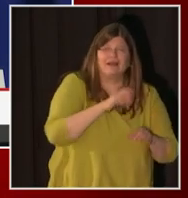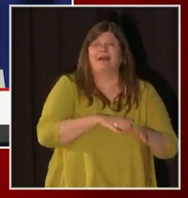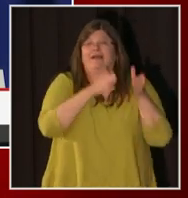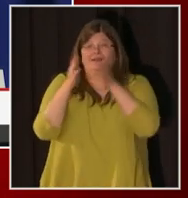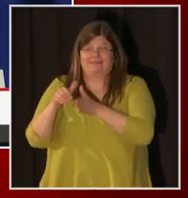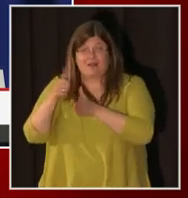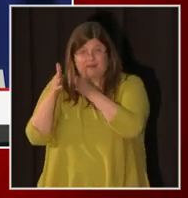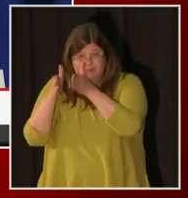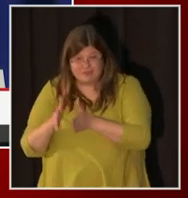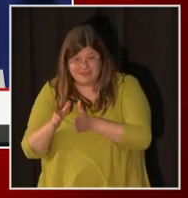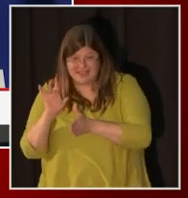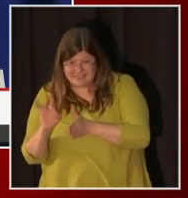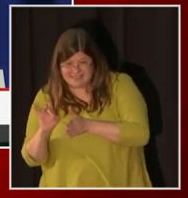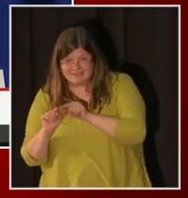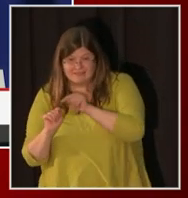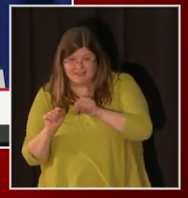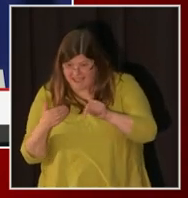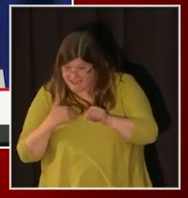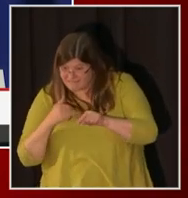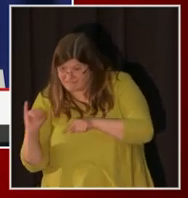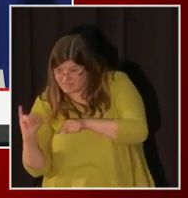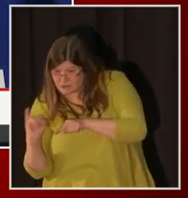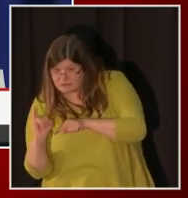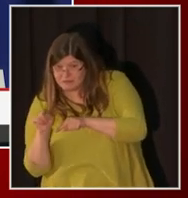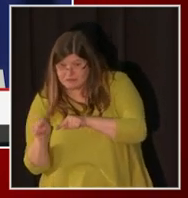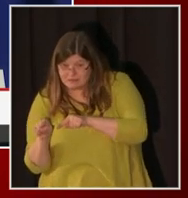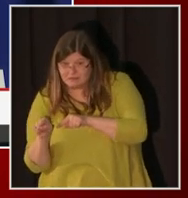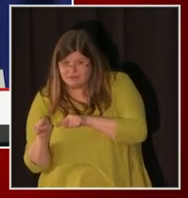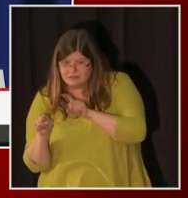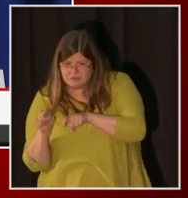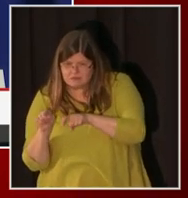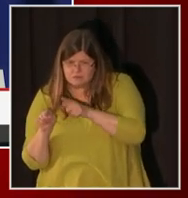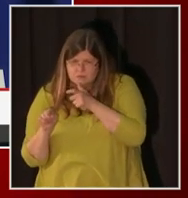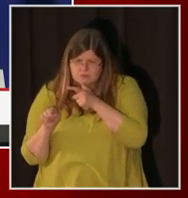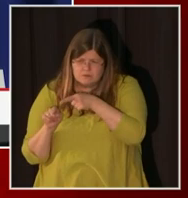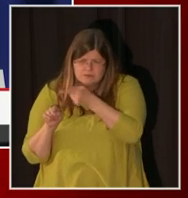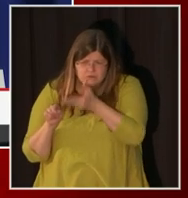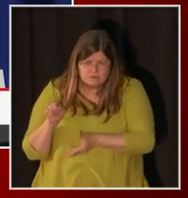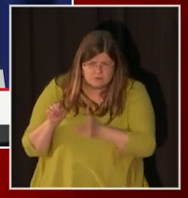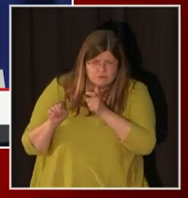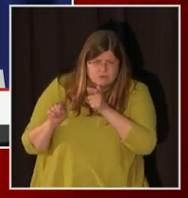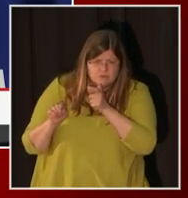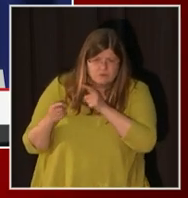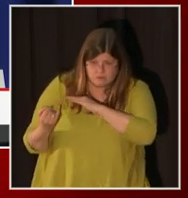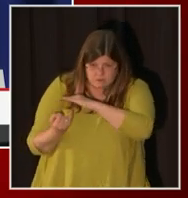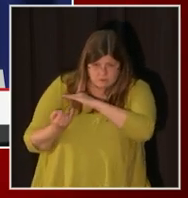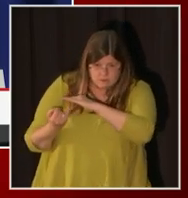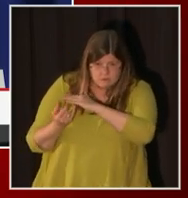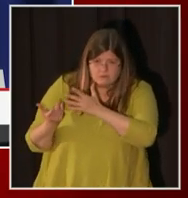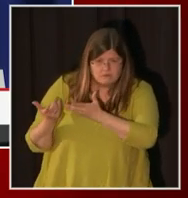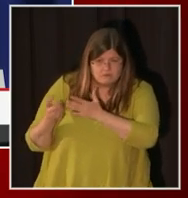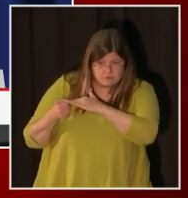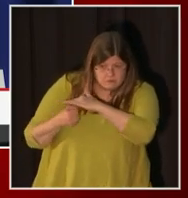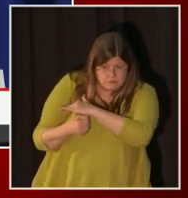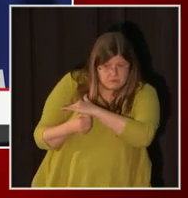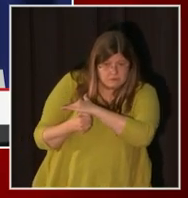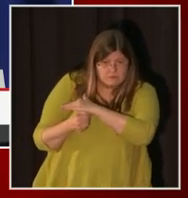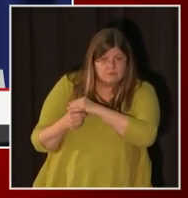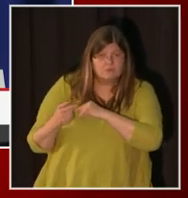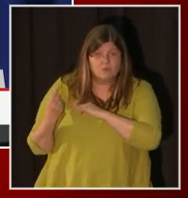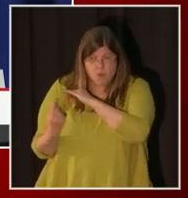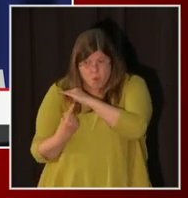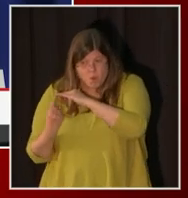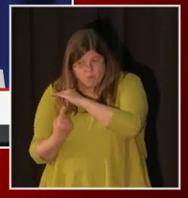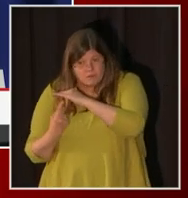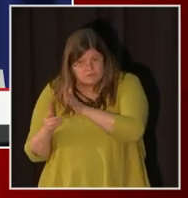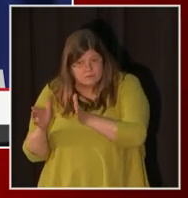positive, we have to identify who they are. We isolate them immediately, which means to take a sick person, a person who is diagnosed with the